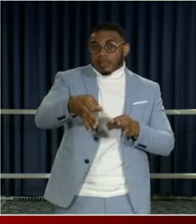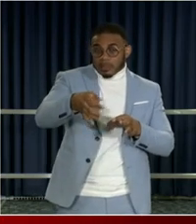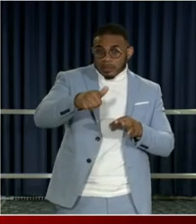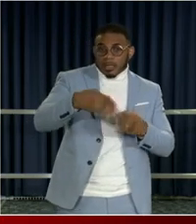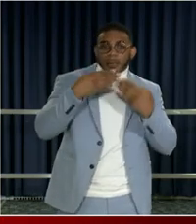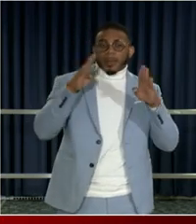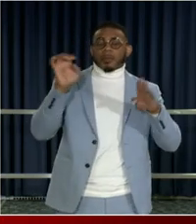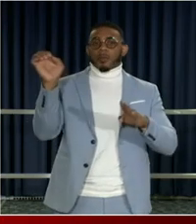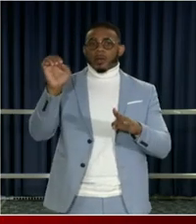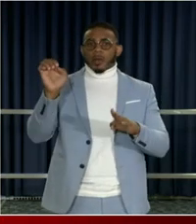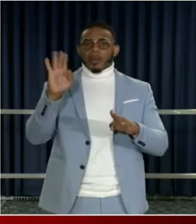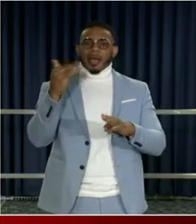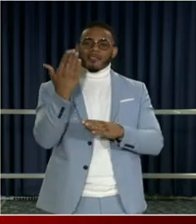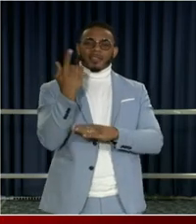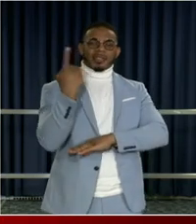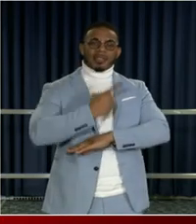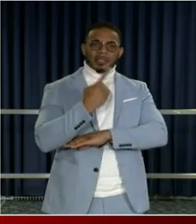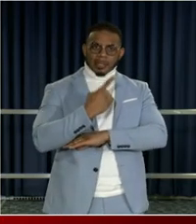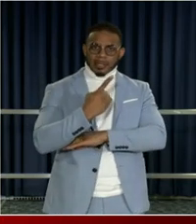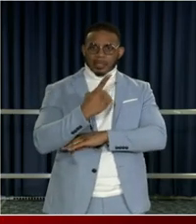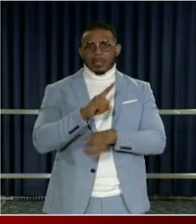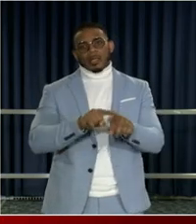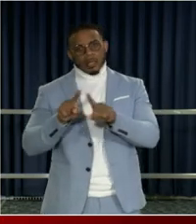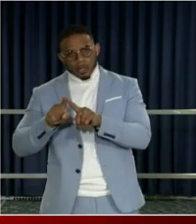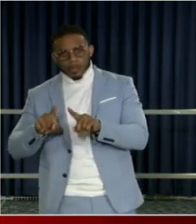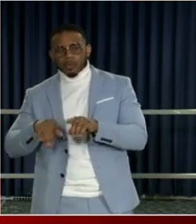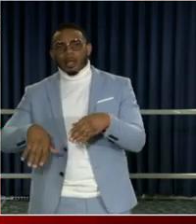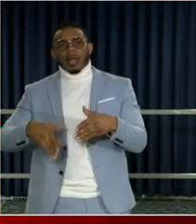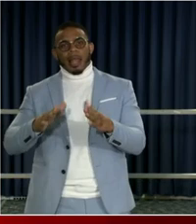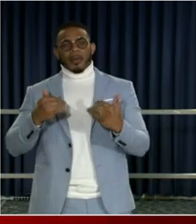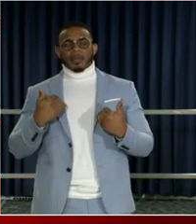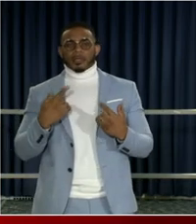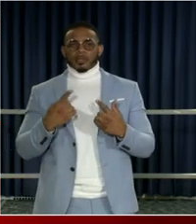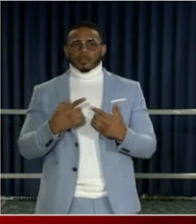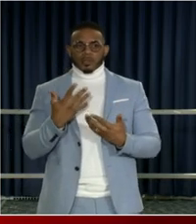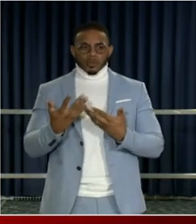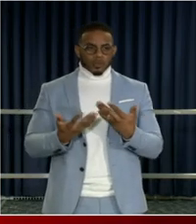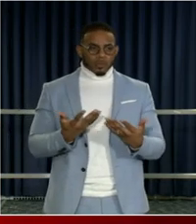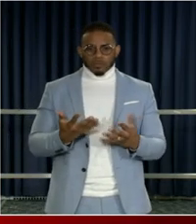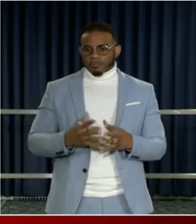this public emergency by 15 days, in addition to allowing me to